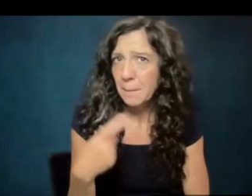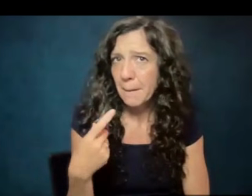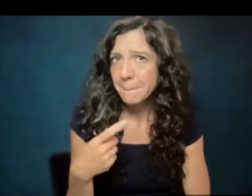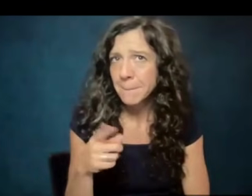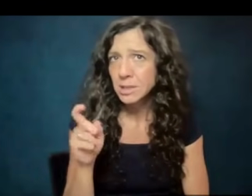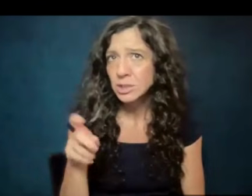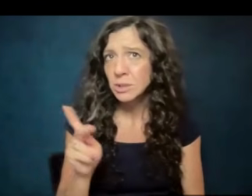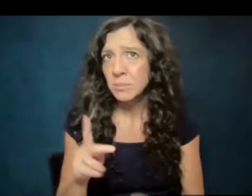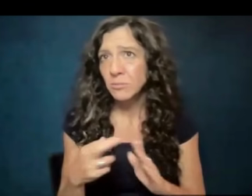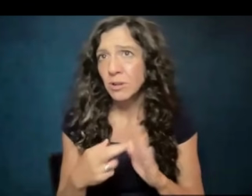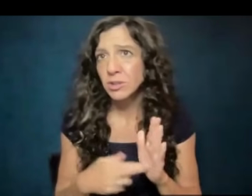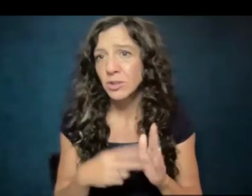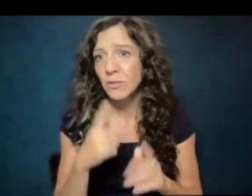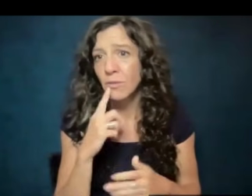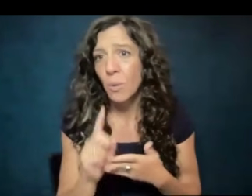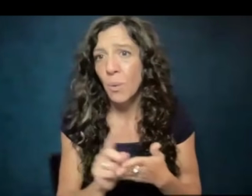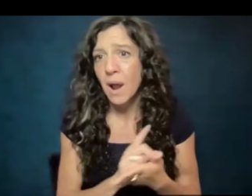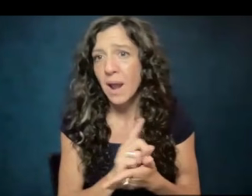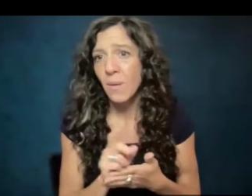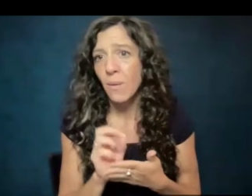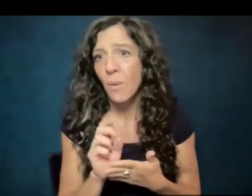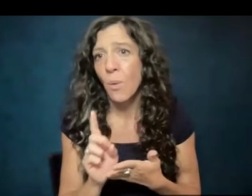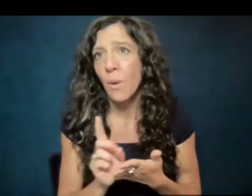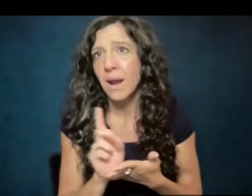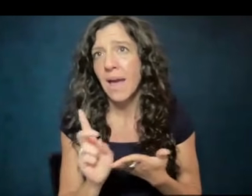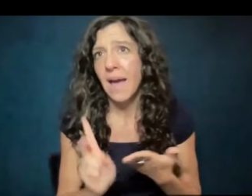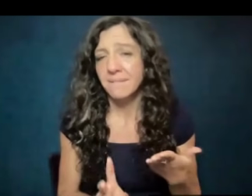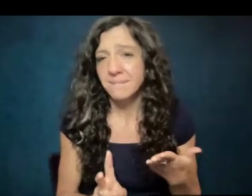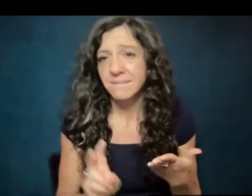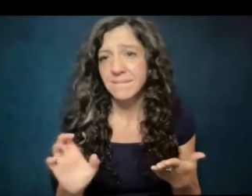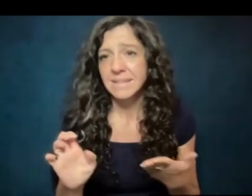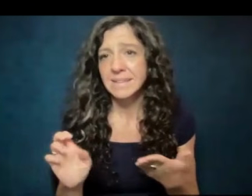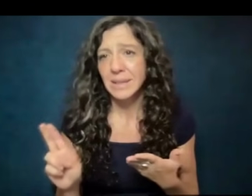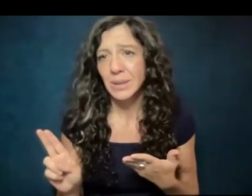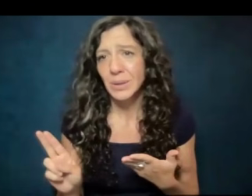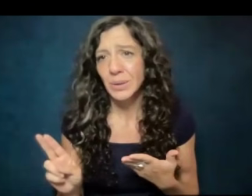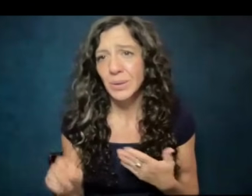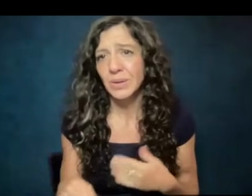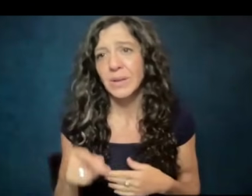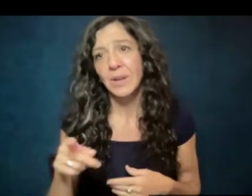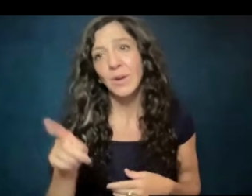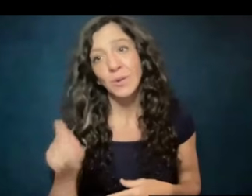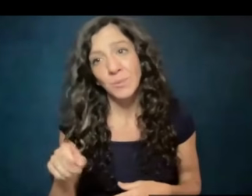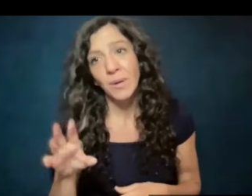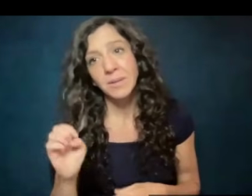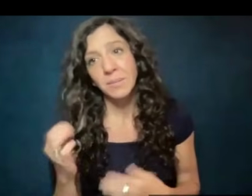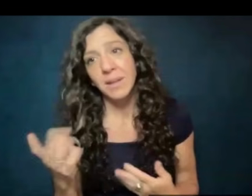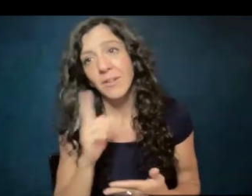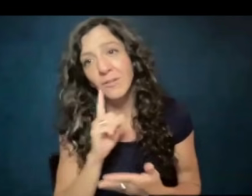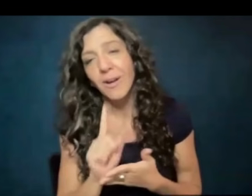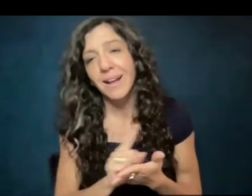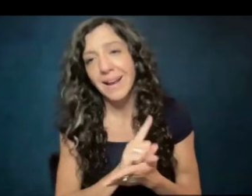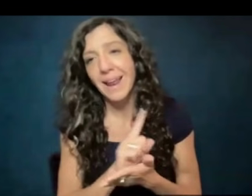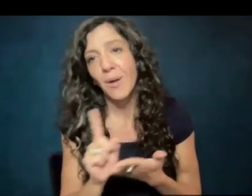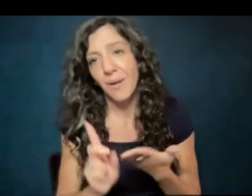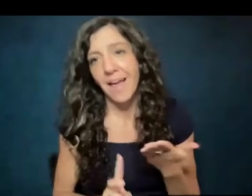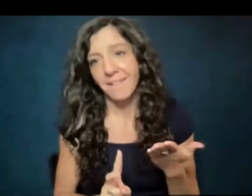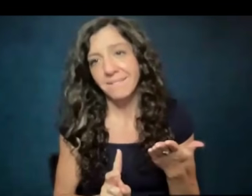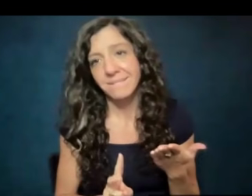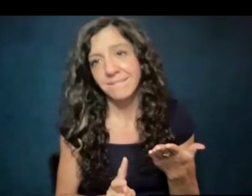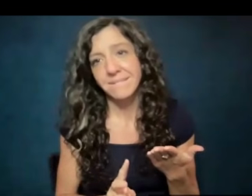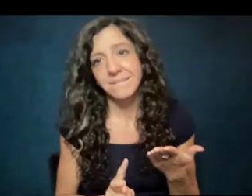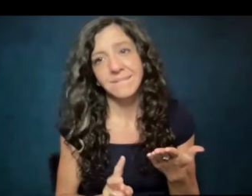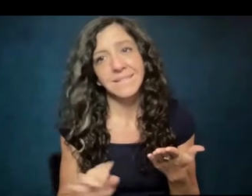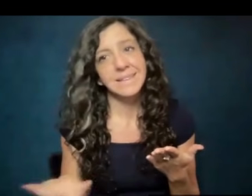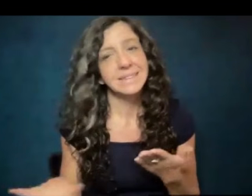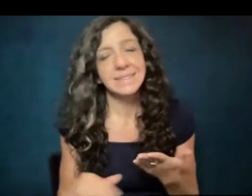be registering for 1 hour or 1.5 hours CEUs? You were supposed to be here for an hour and a half. Yeah, and